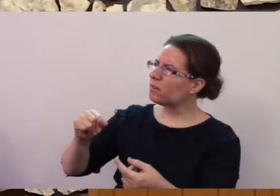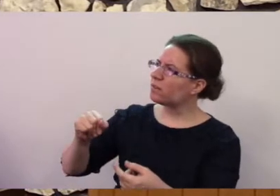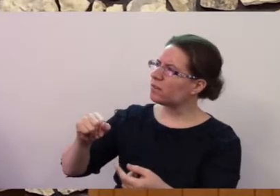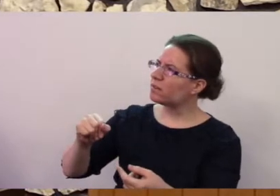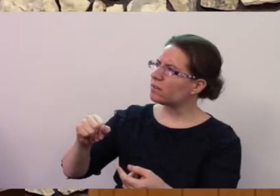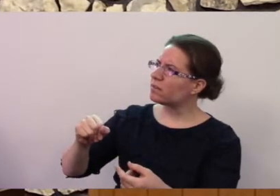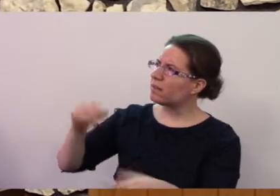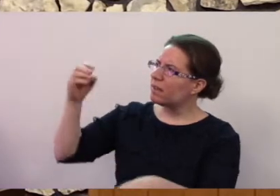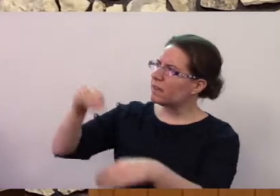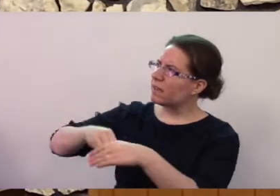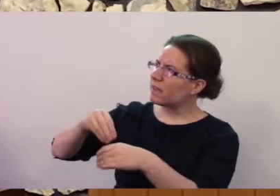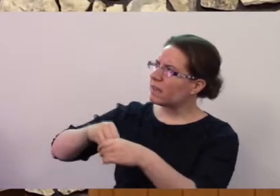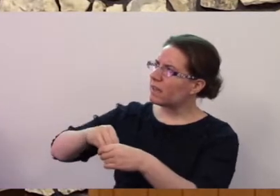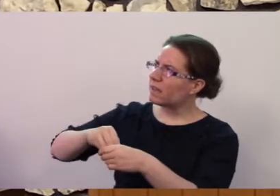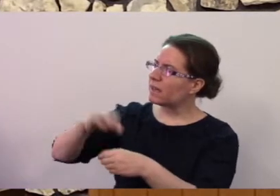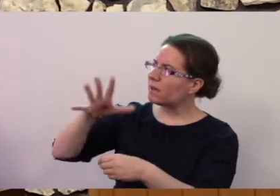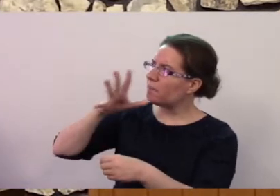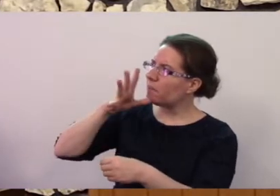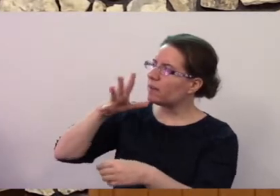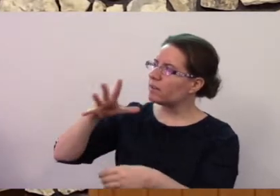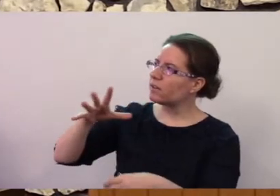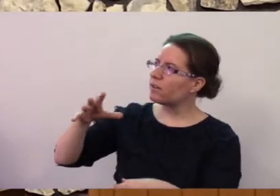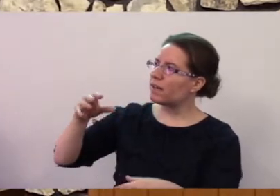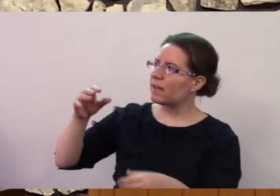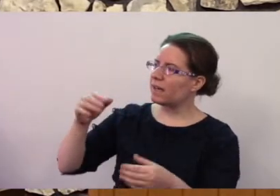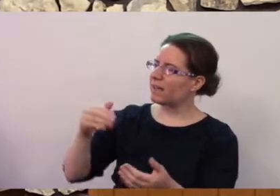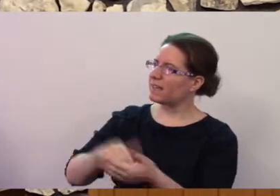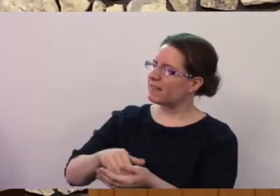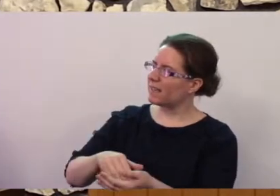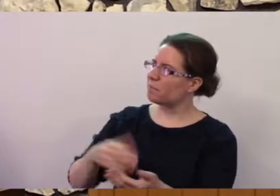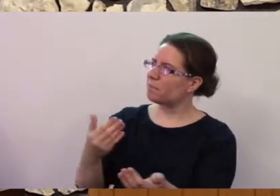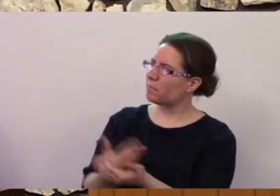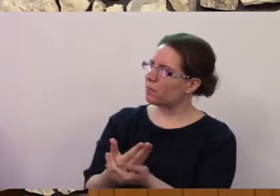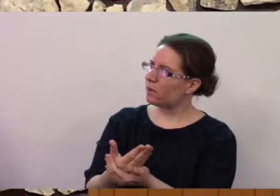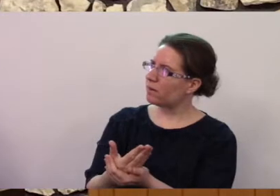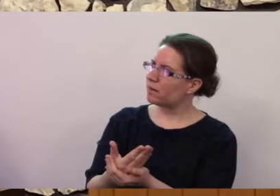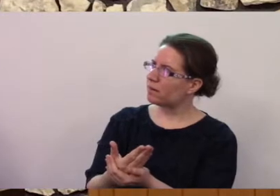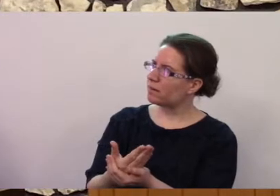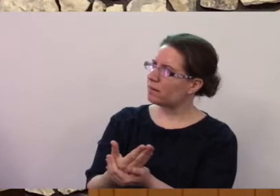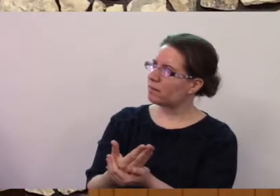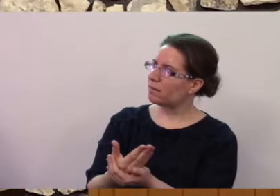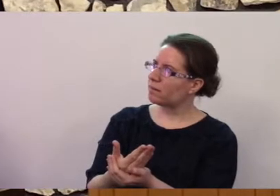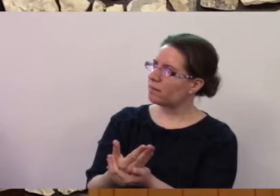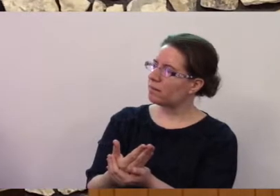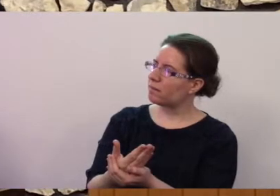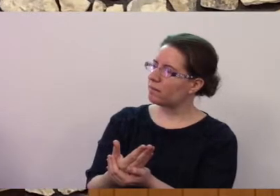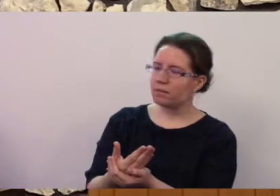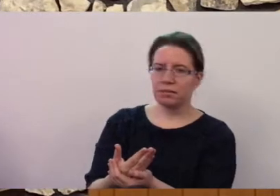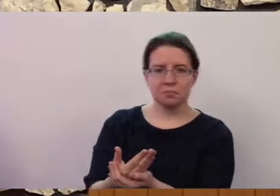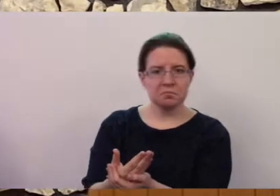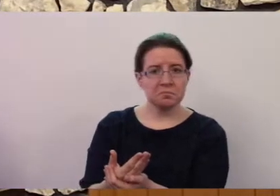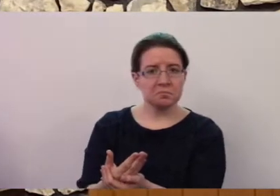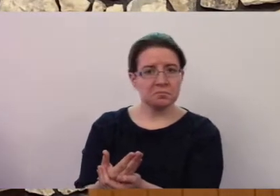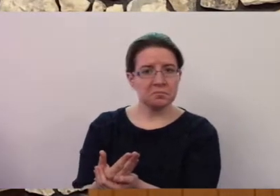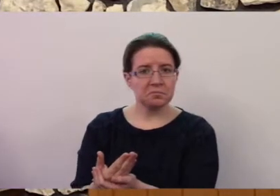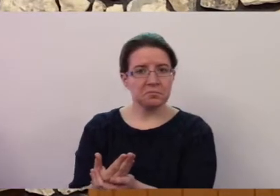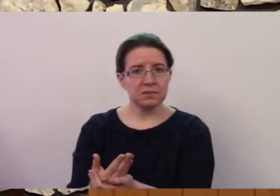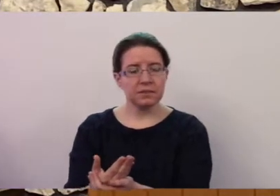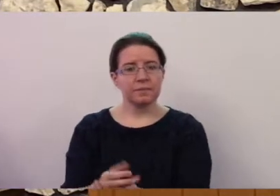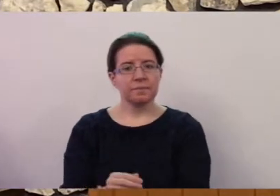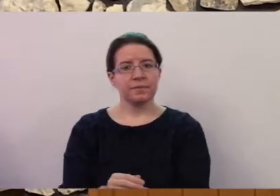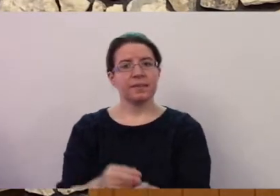his mother's womb and be born? Most likely, Nicodemus would be a little bit larger than his mother.